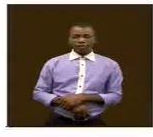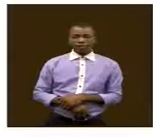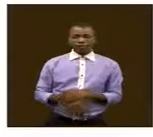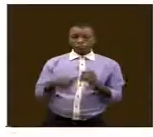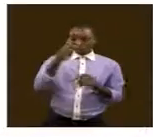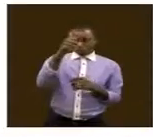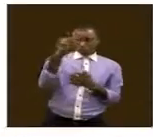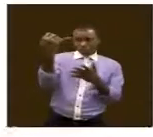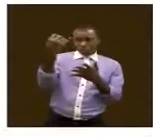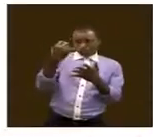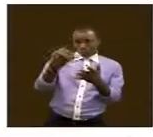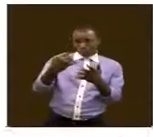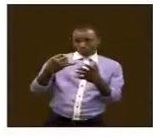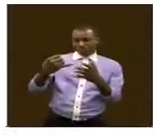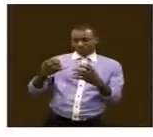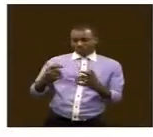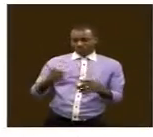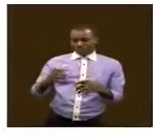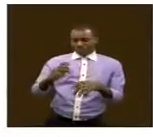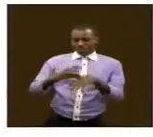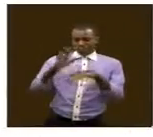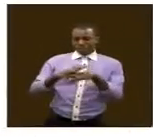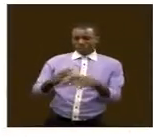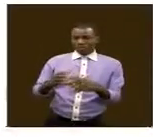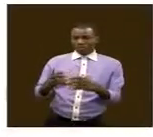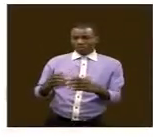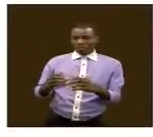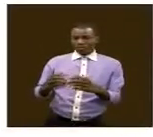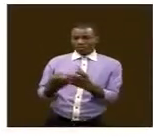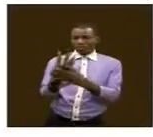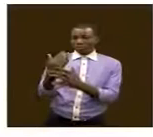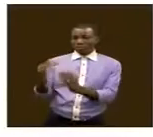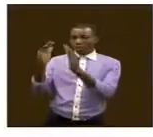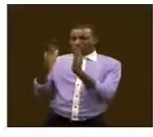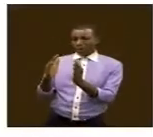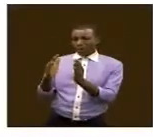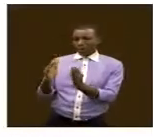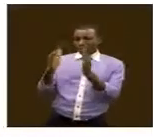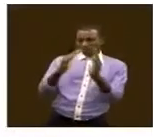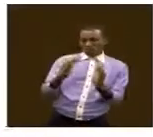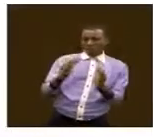You draw and label the life cycle of the mosquito.